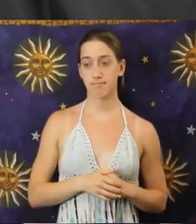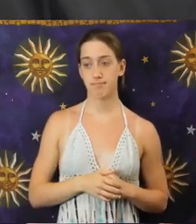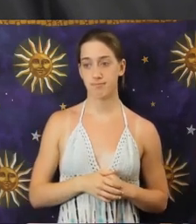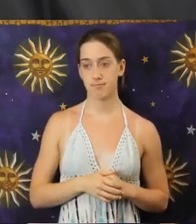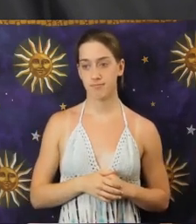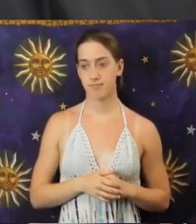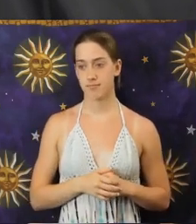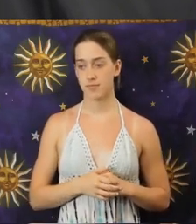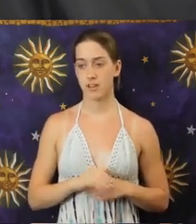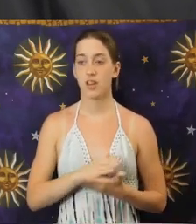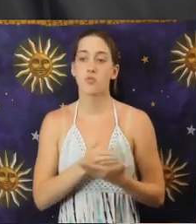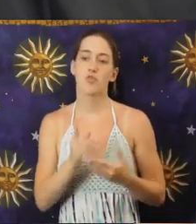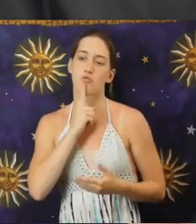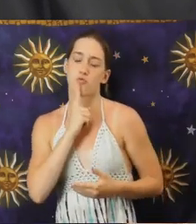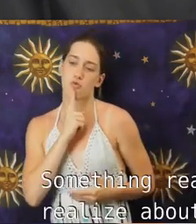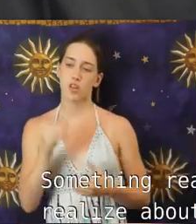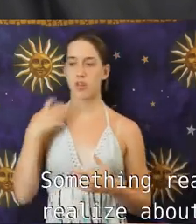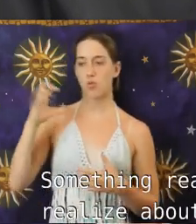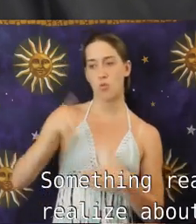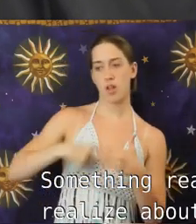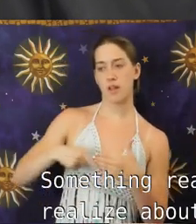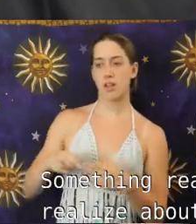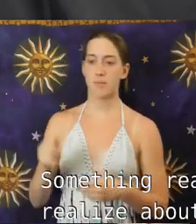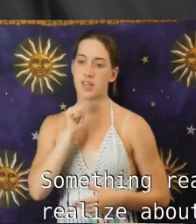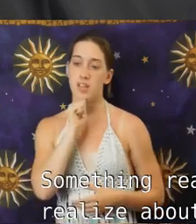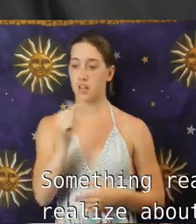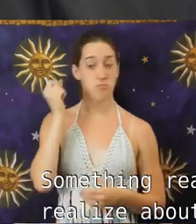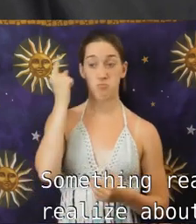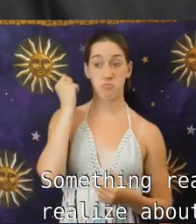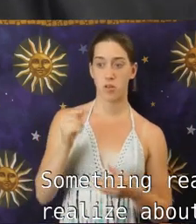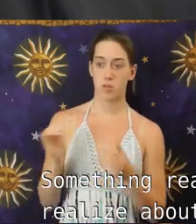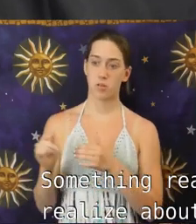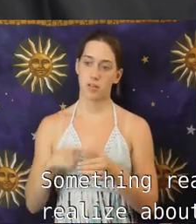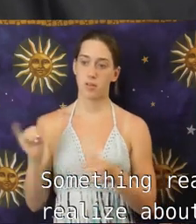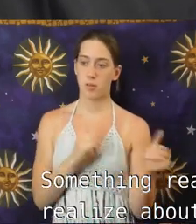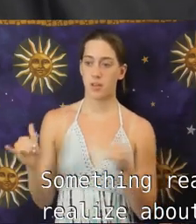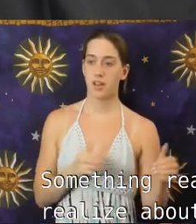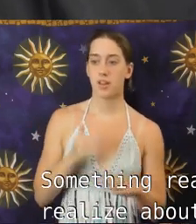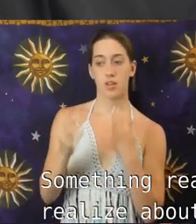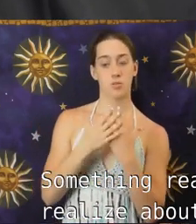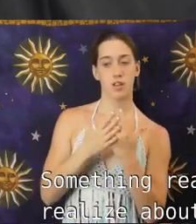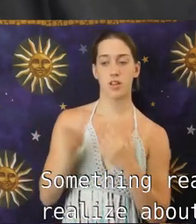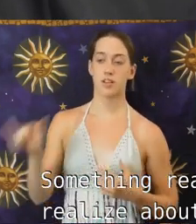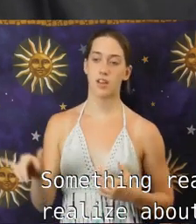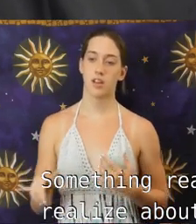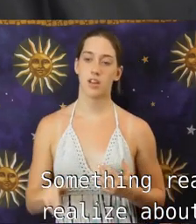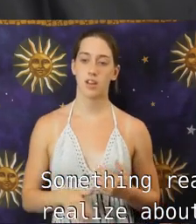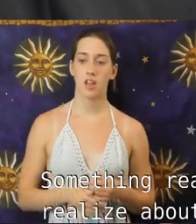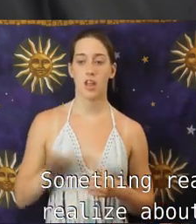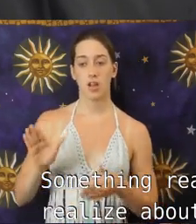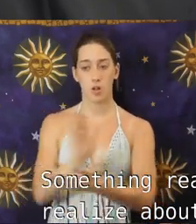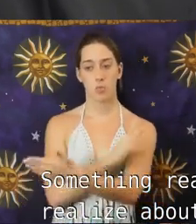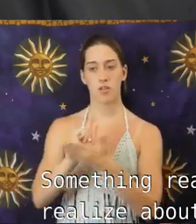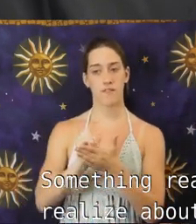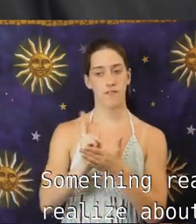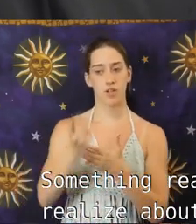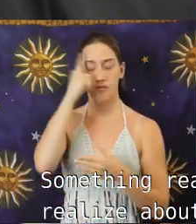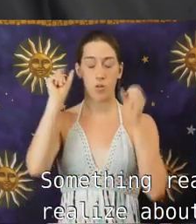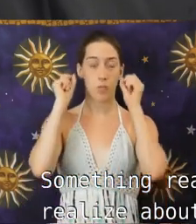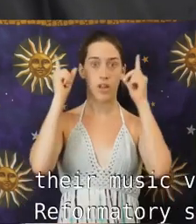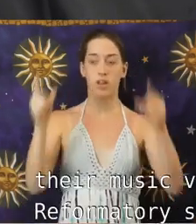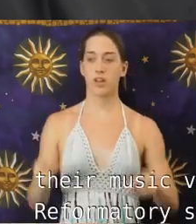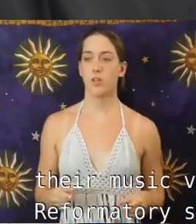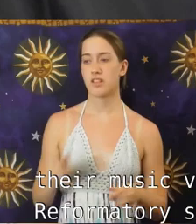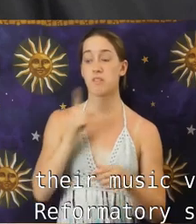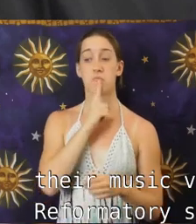what was it? Something really interesting about Godsmack that I didn't realize, especially about them playing at the Reformatory,